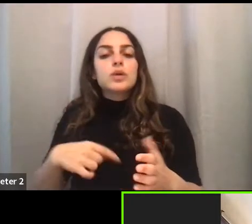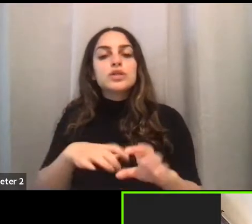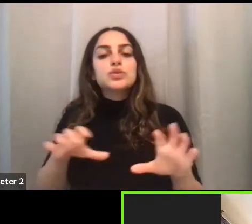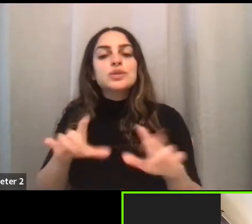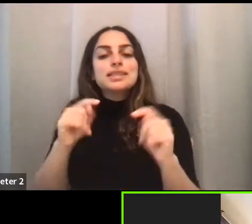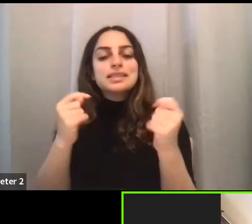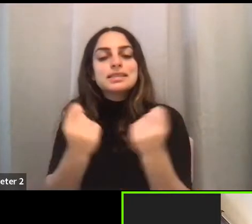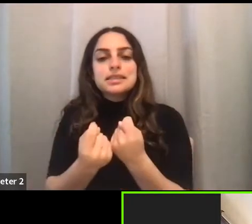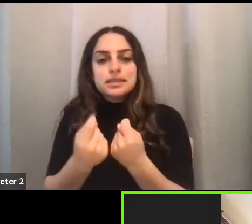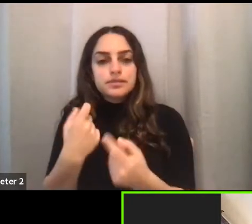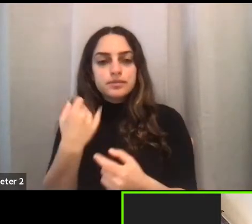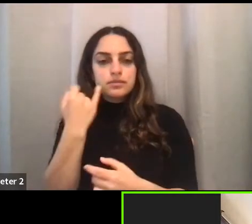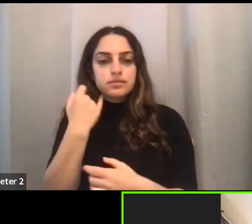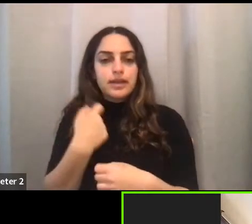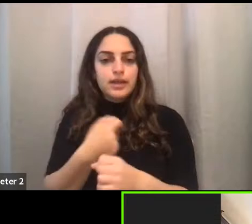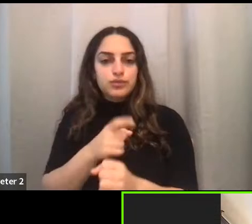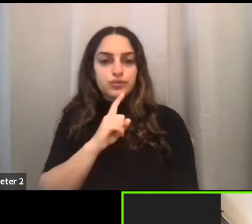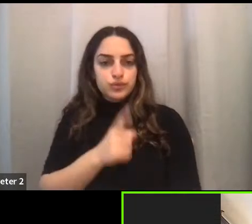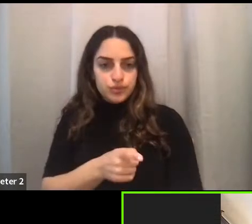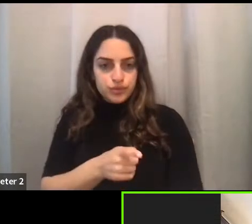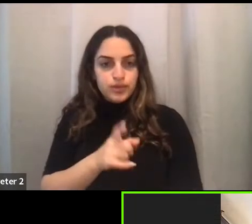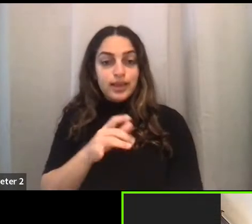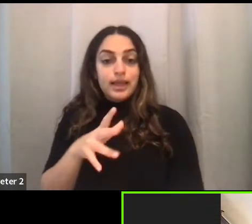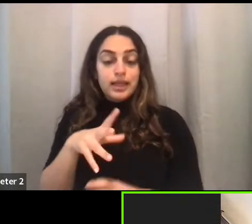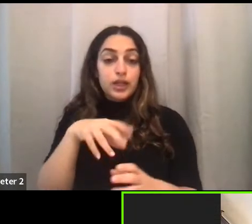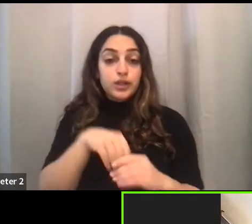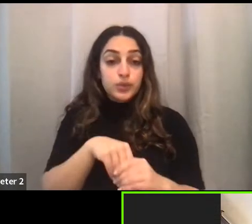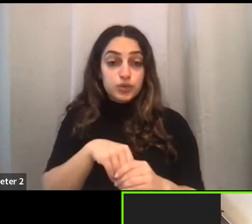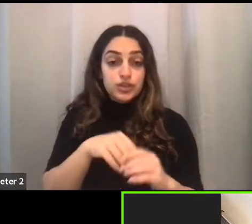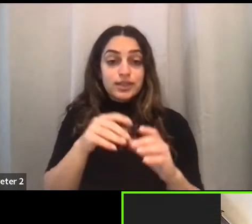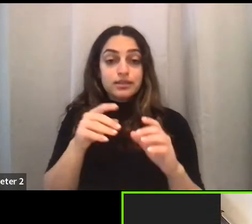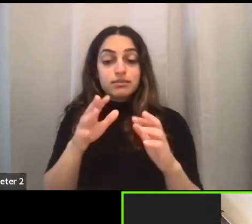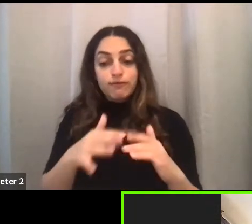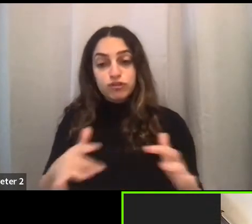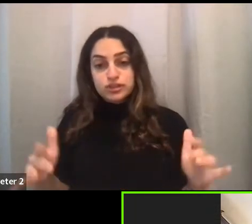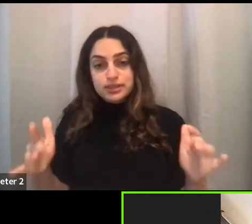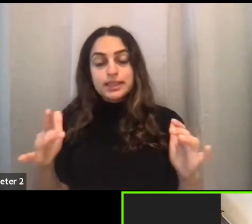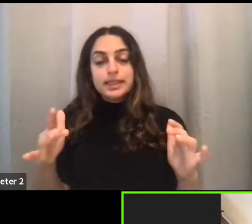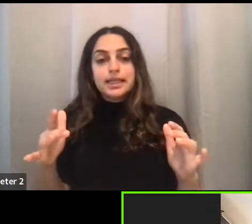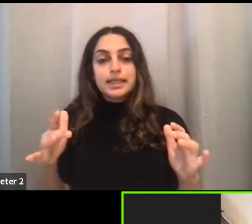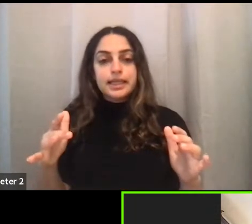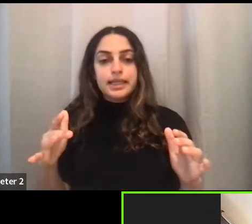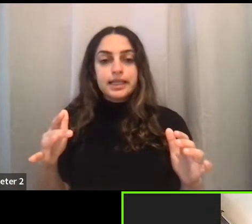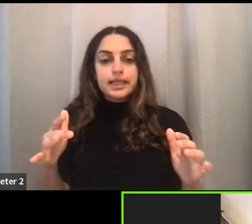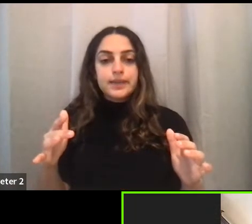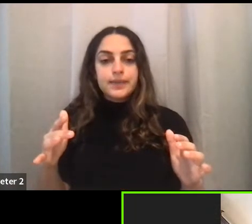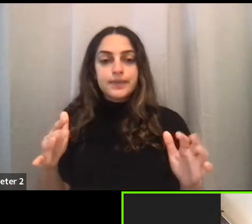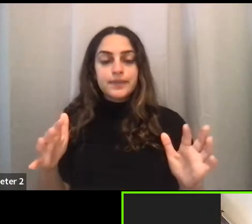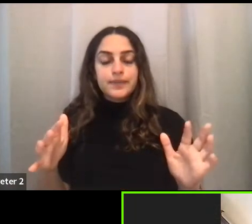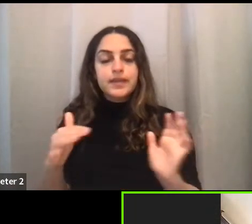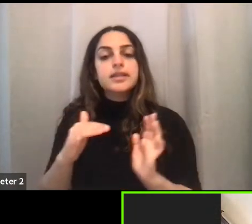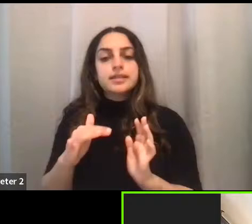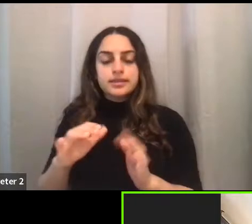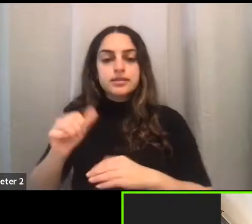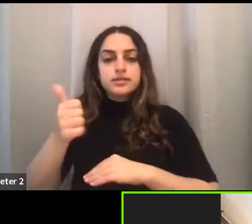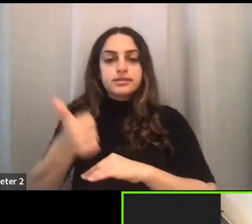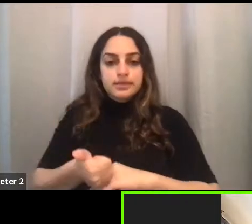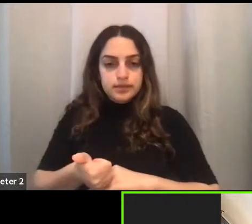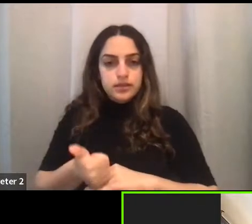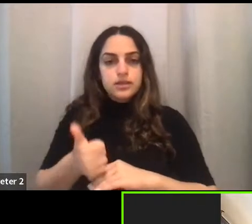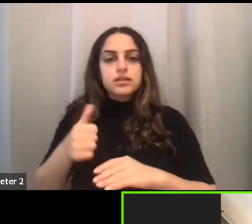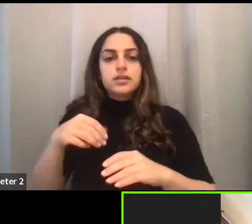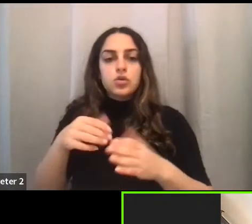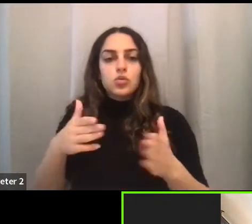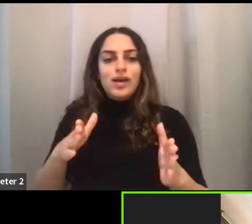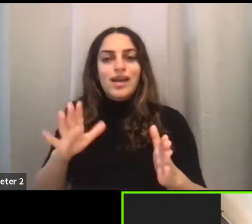sure that inclusion diversity is is is implemented in a way that it